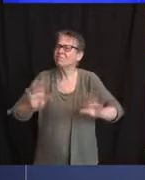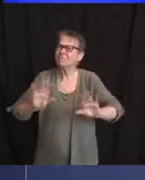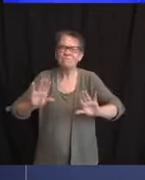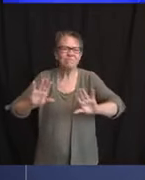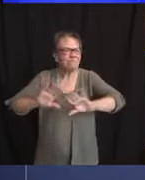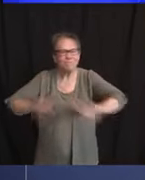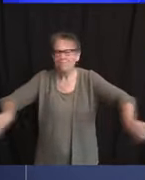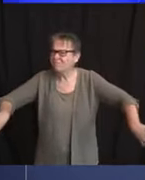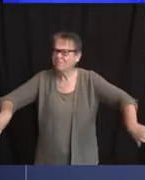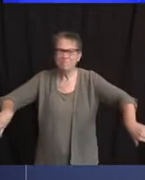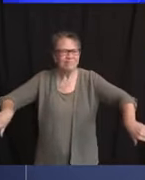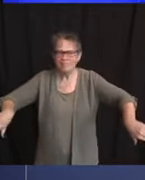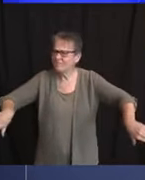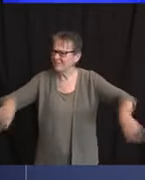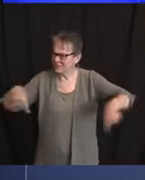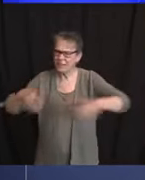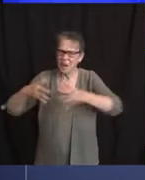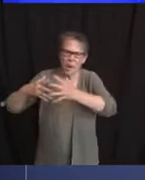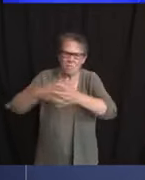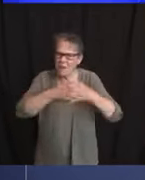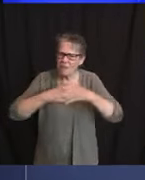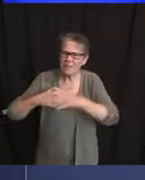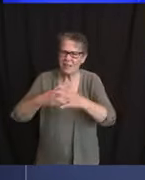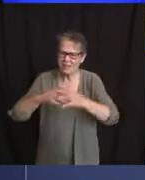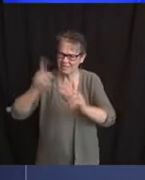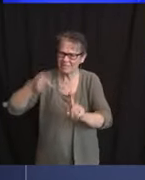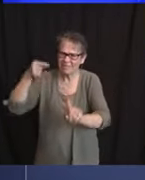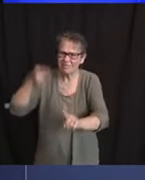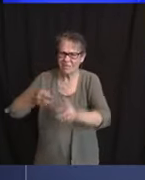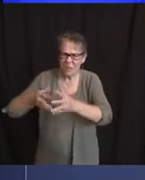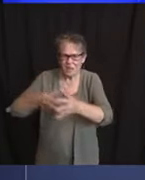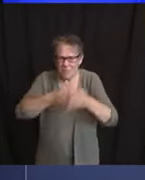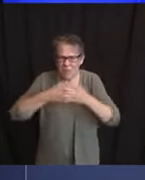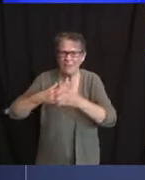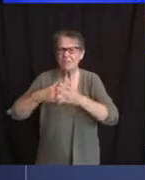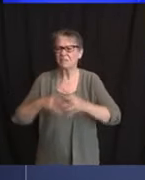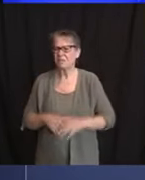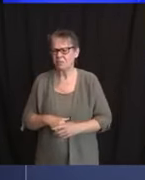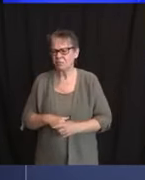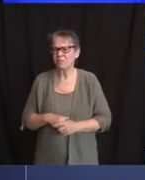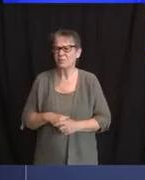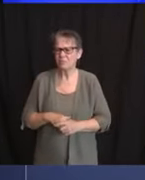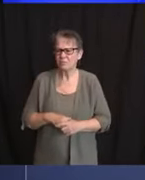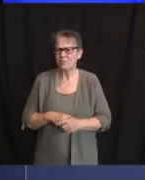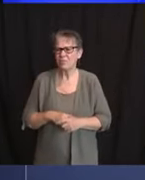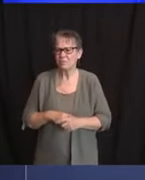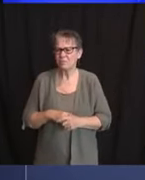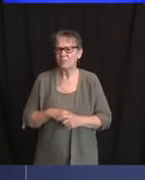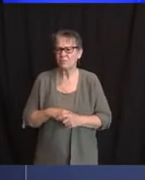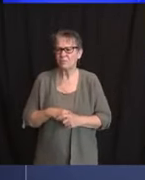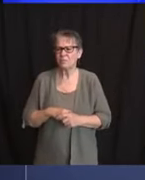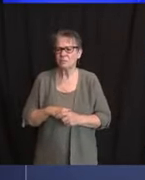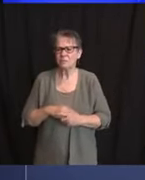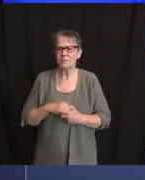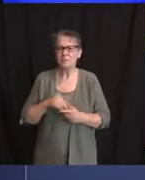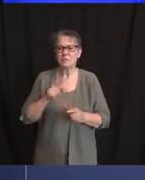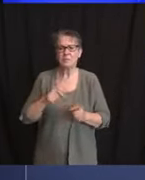asked whether it was a red or blue state. That's why we call the country the United States of